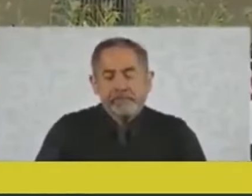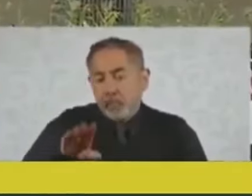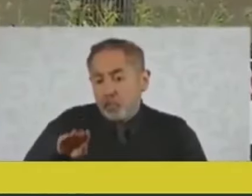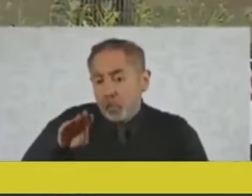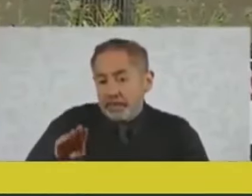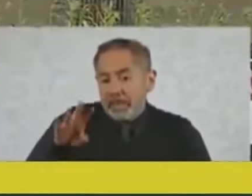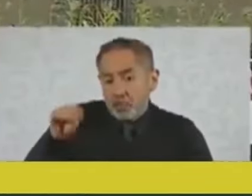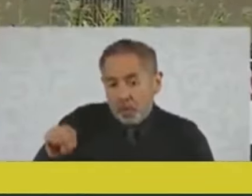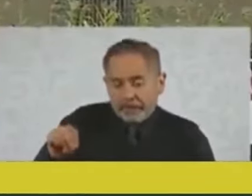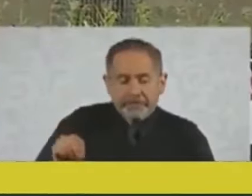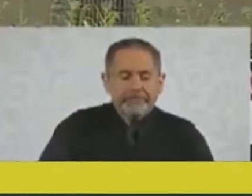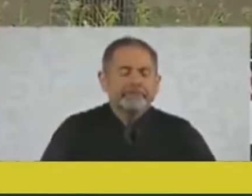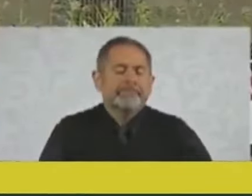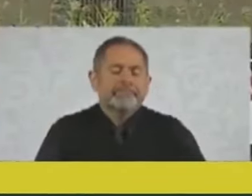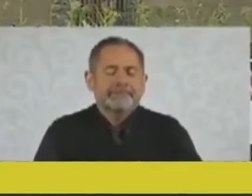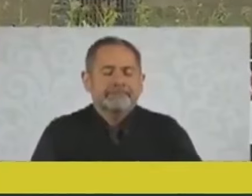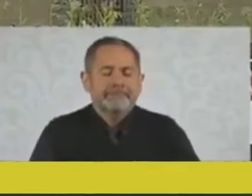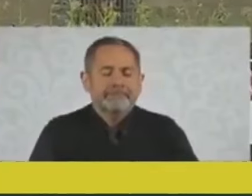states.